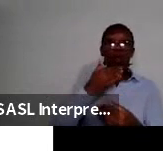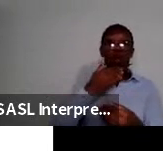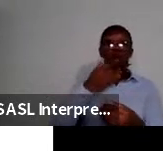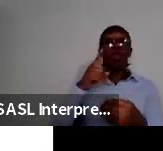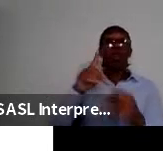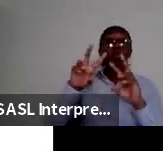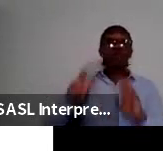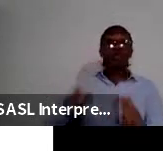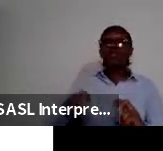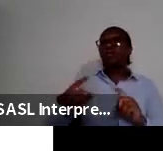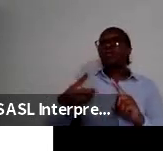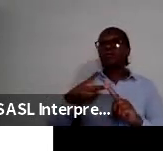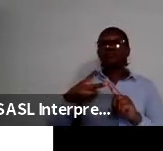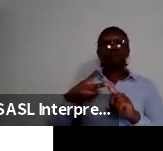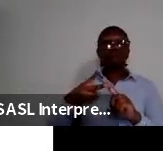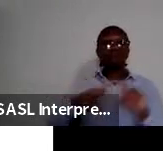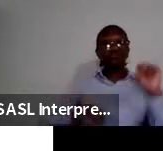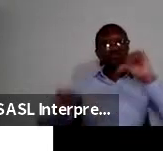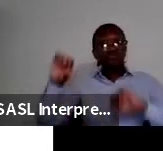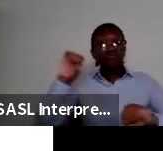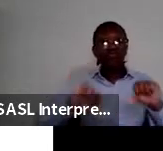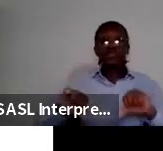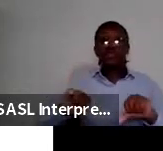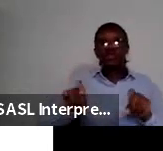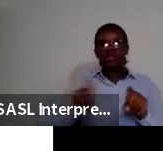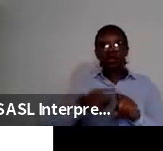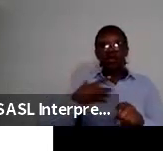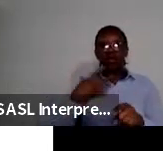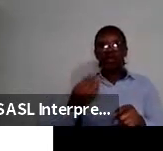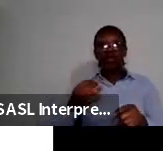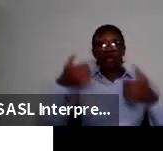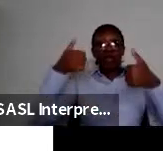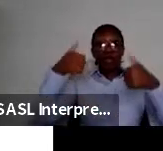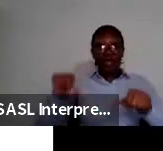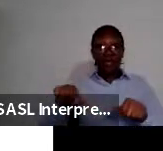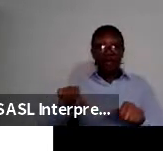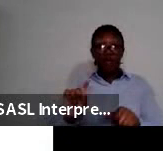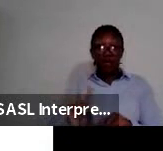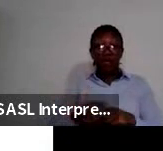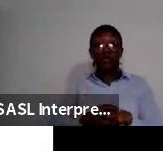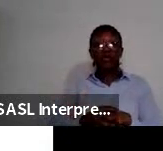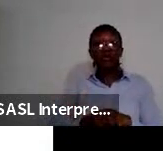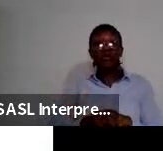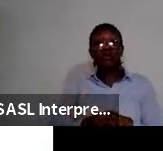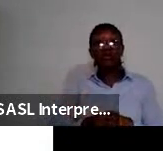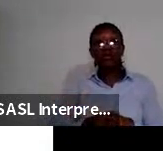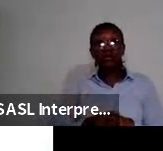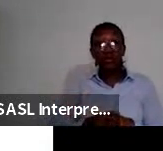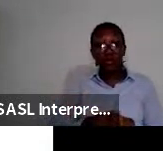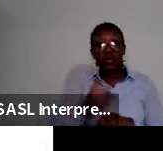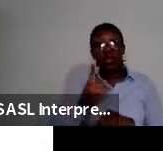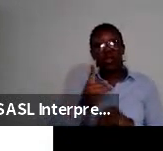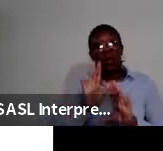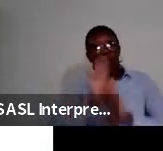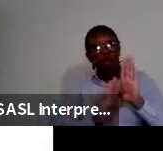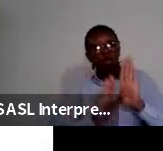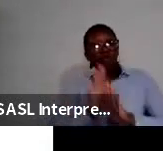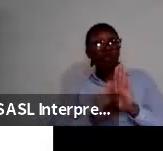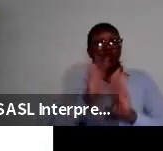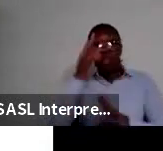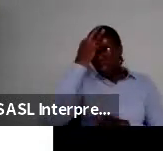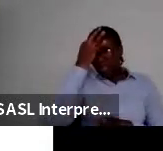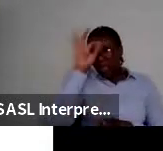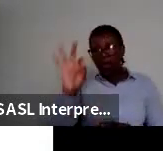investigations, before we can go into the next bubble that talks about the improvements